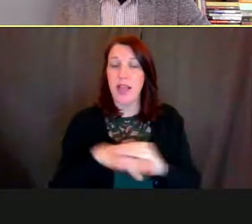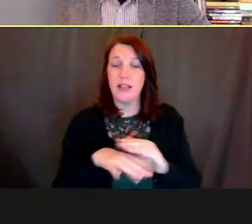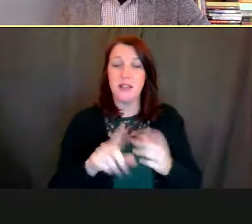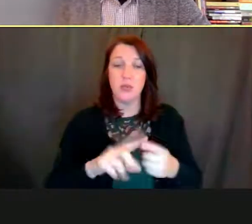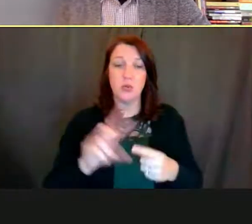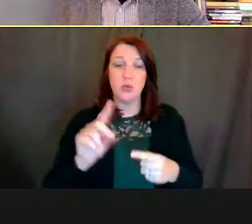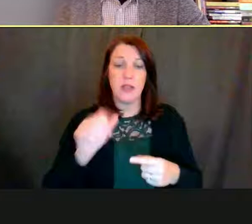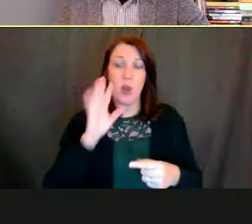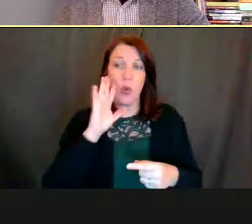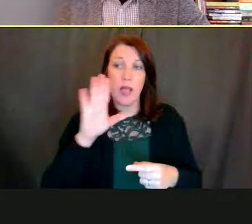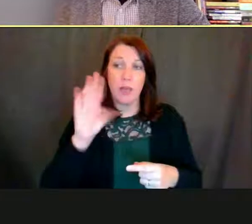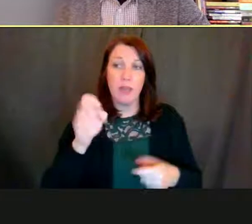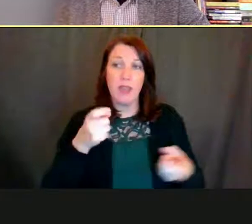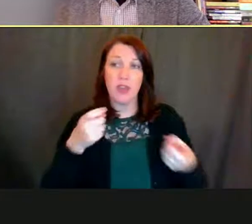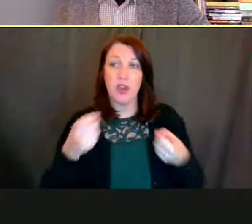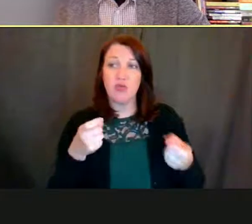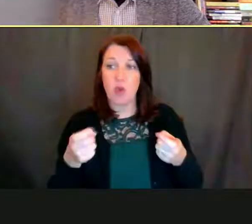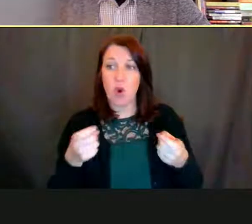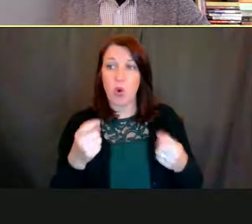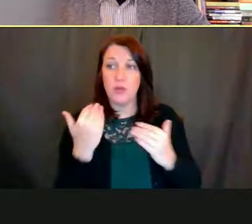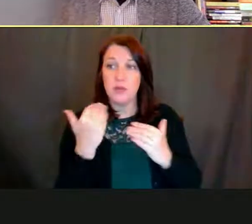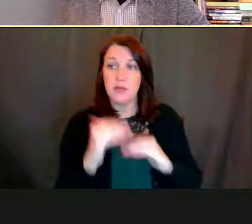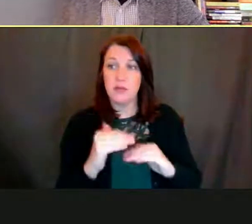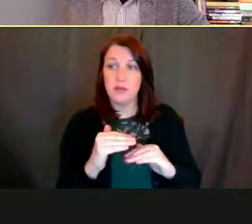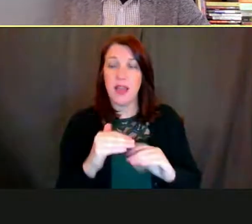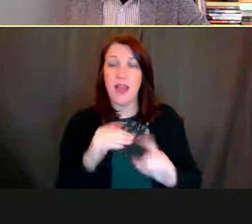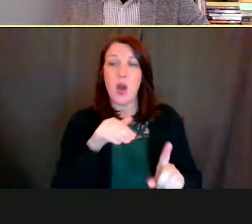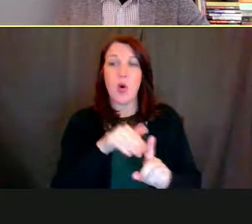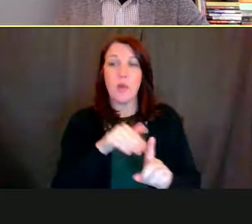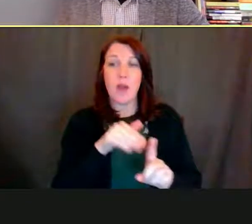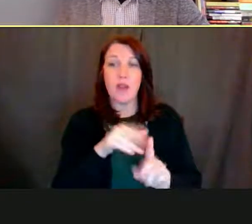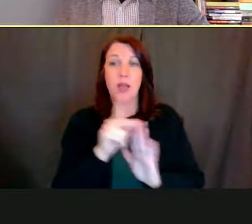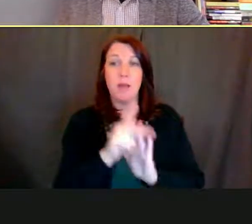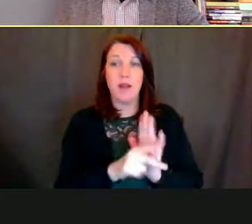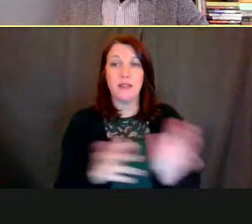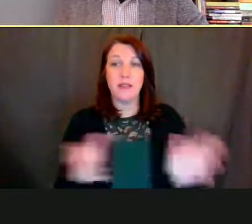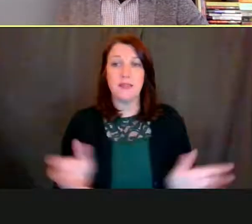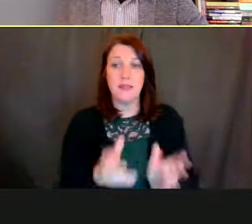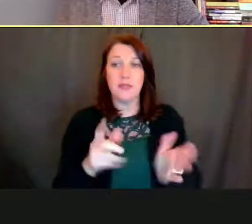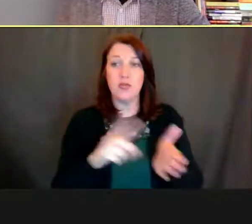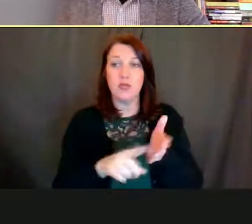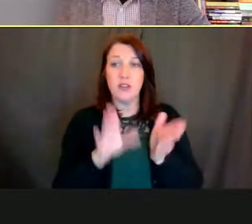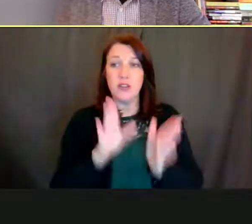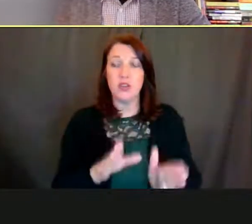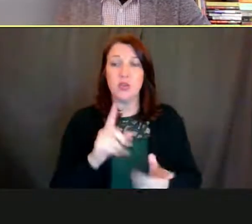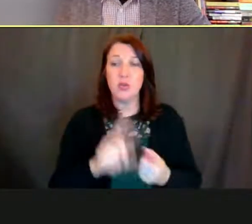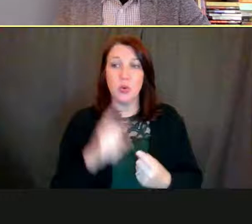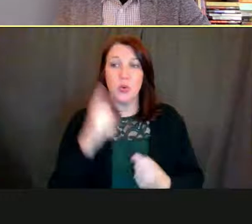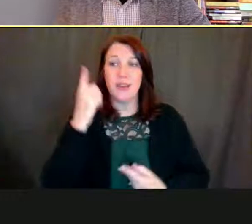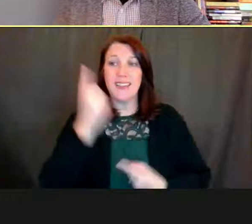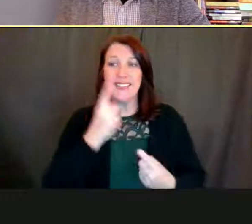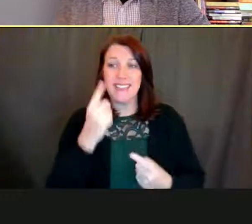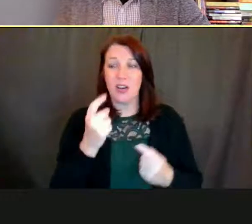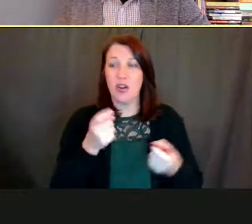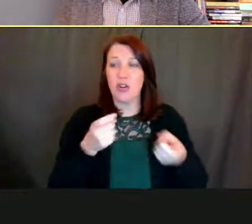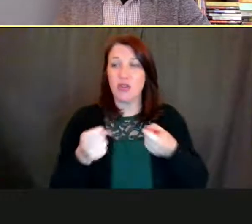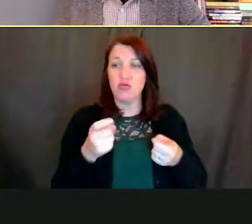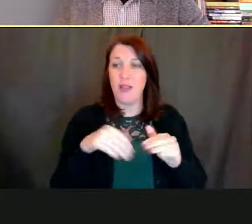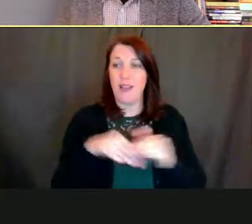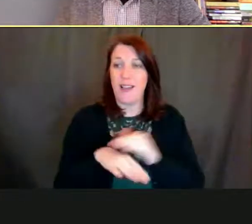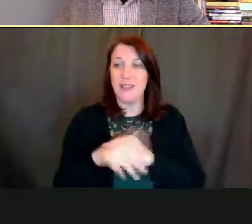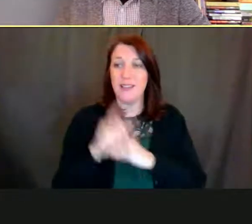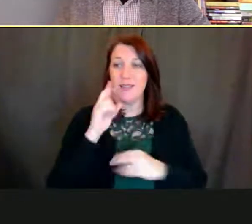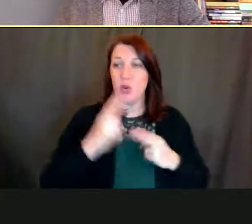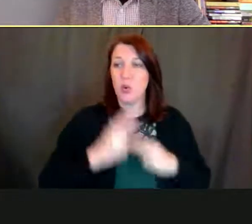be controlled. And I want to, again, remind you that the policy encourages researchers to consider controlling access for human